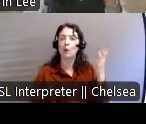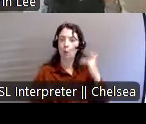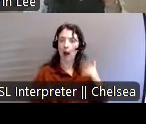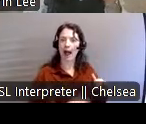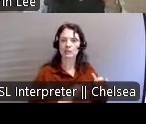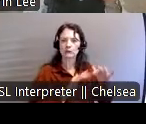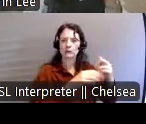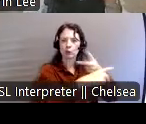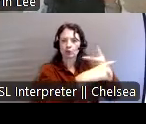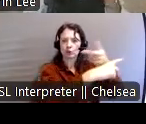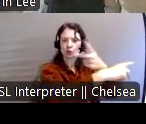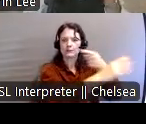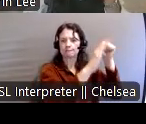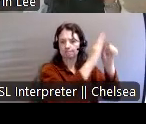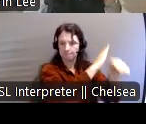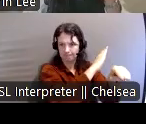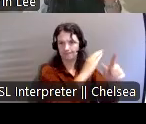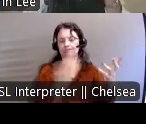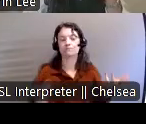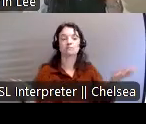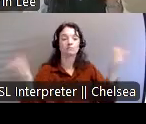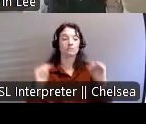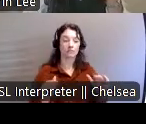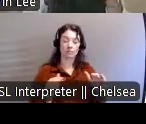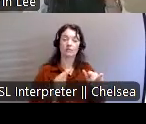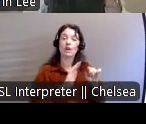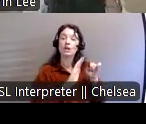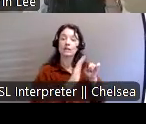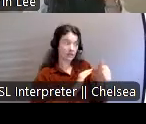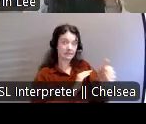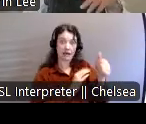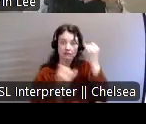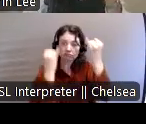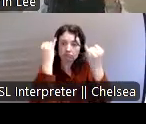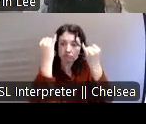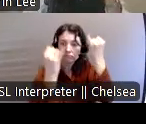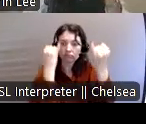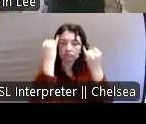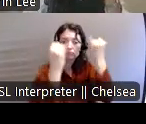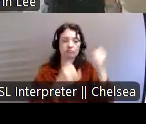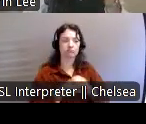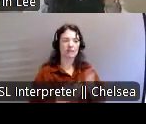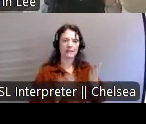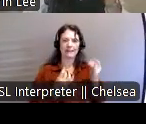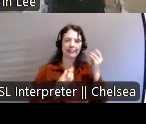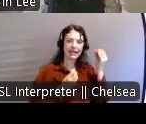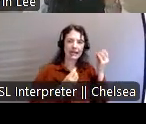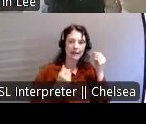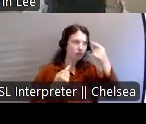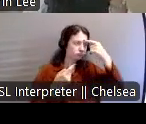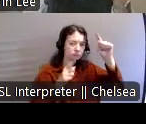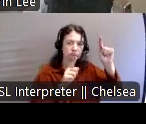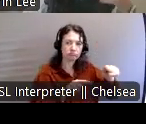to include death. Suicidal ideation, thinking about suicide pact